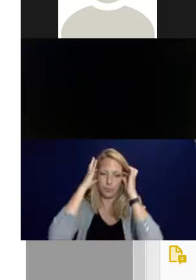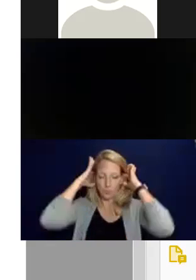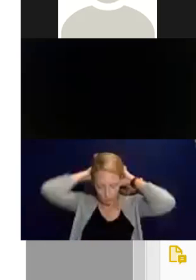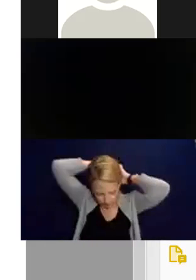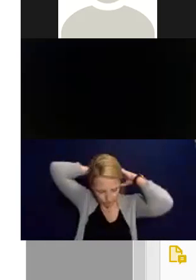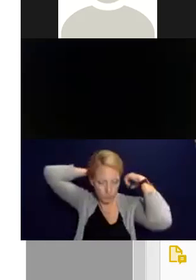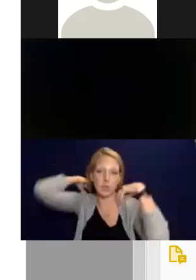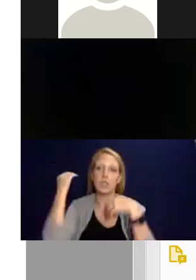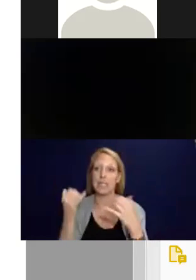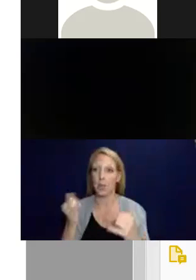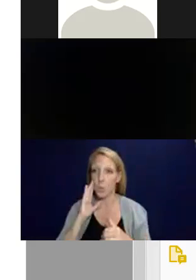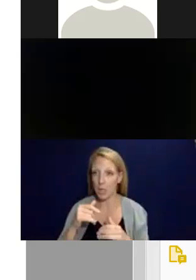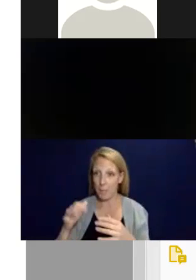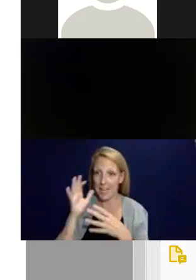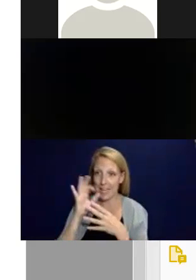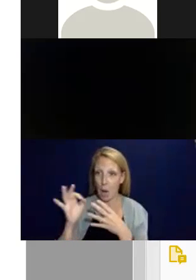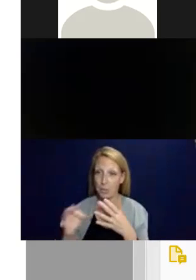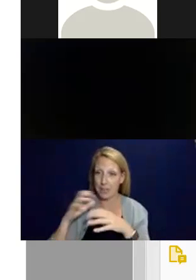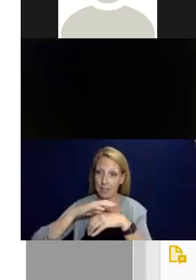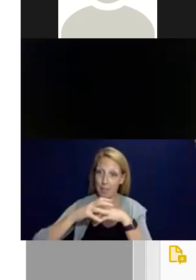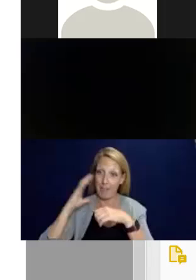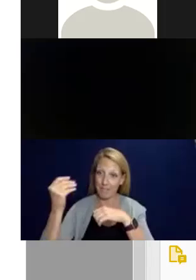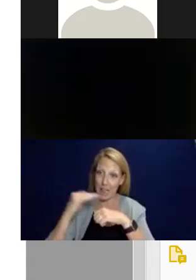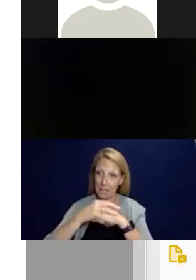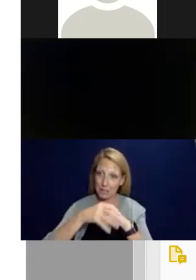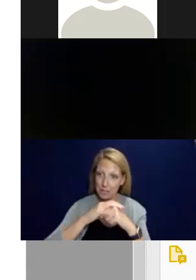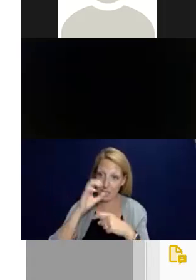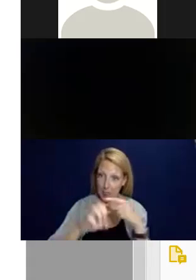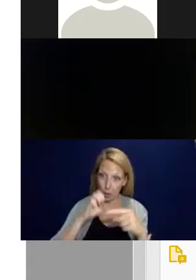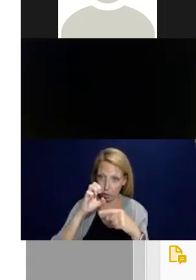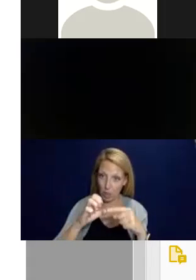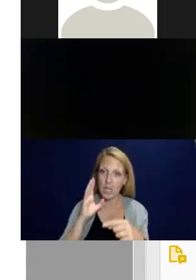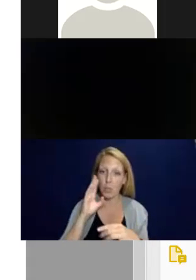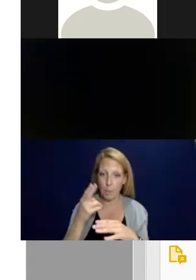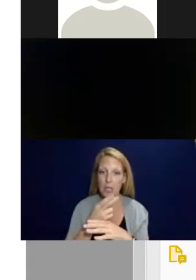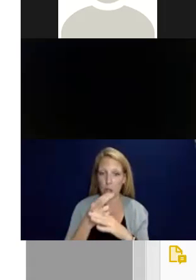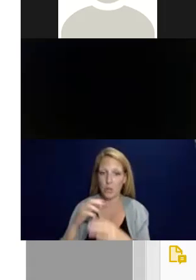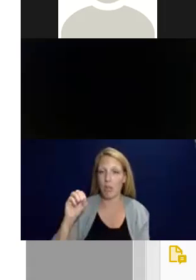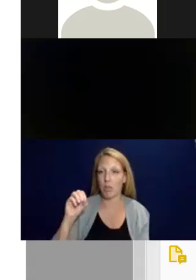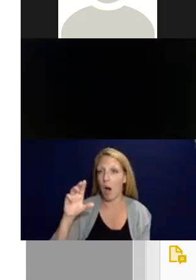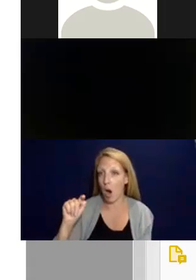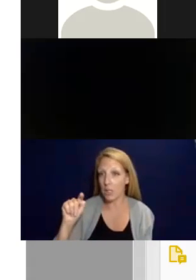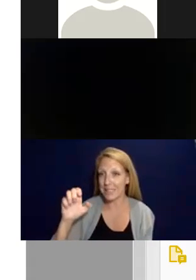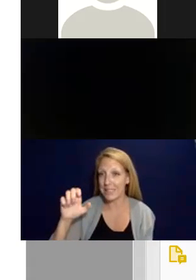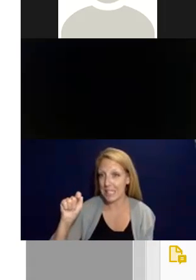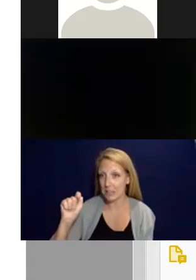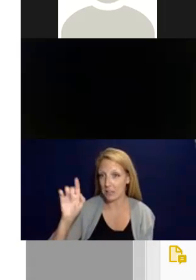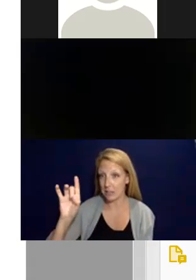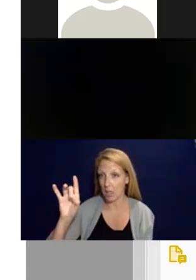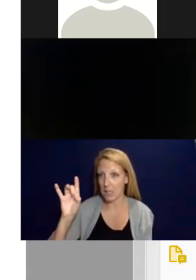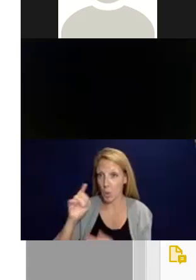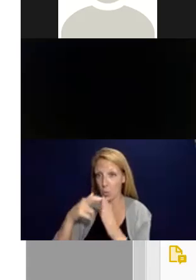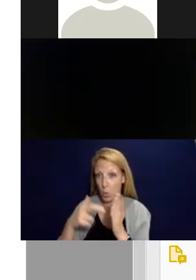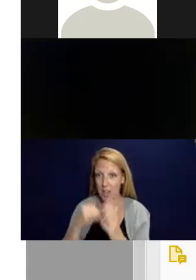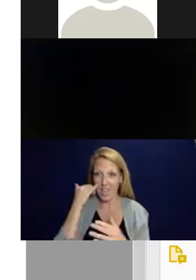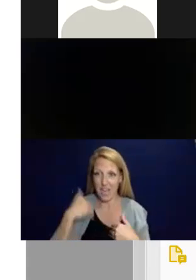going to be counting the valence electrons, and we're going to use the Octet rule to determine if I got a pair left, where can